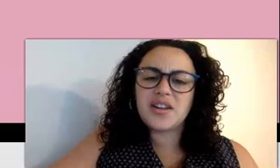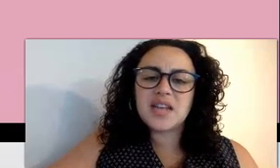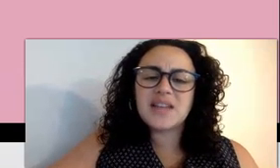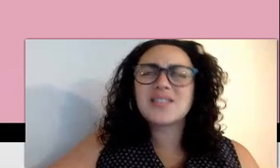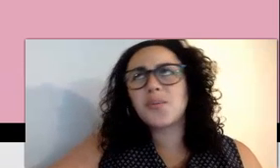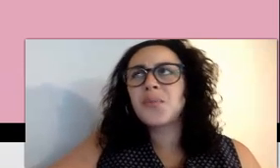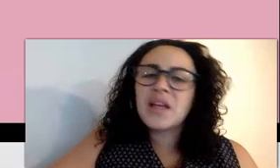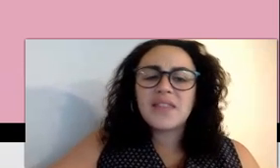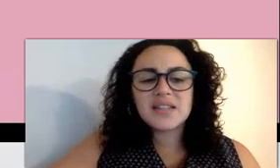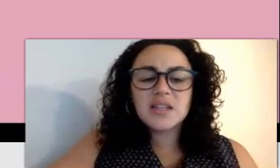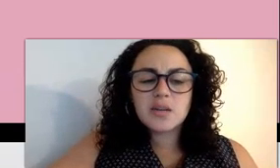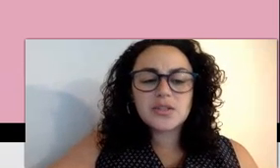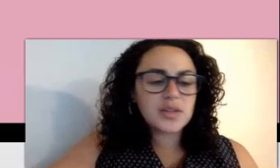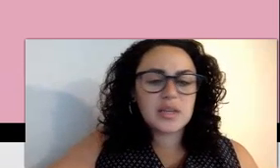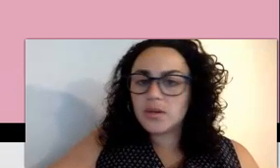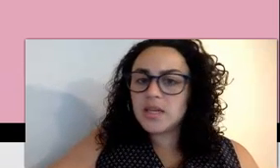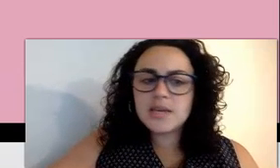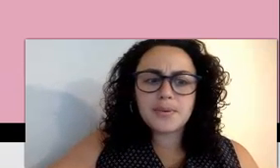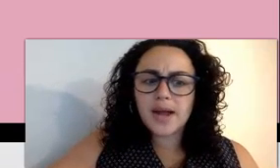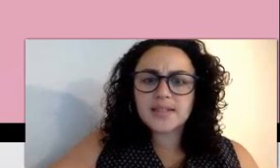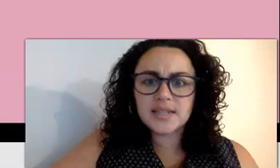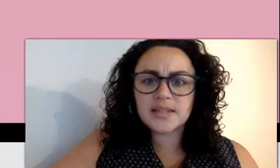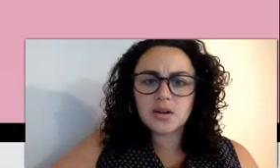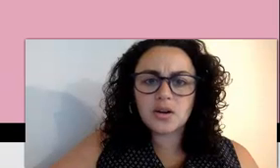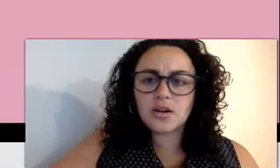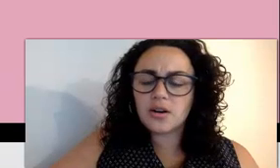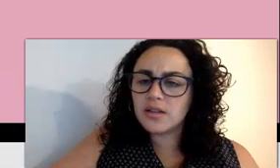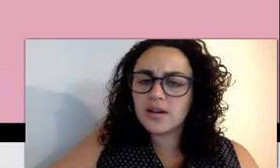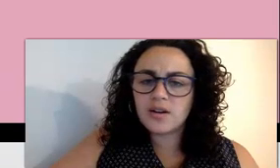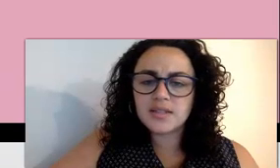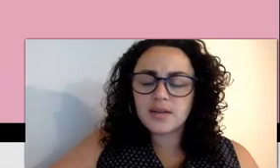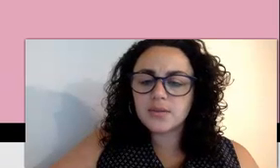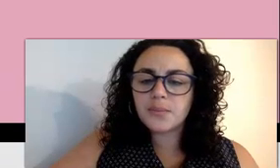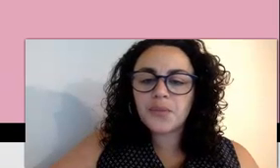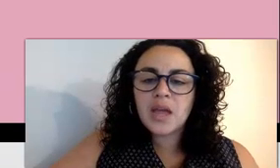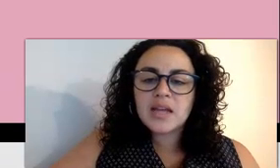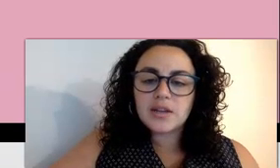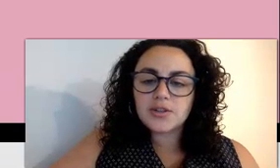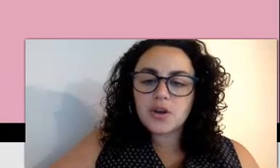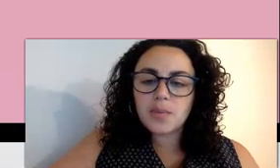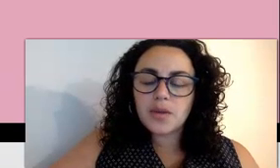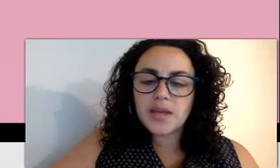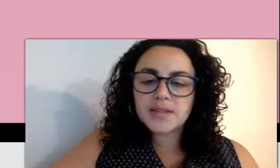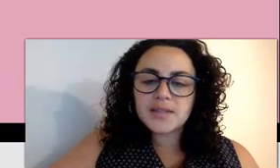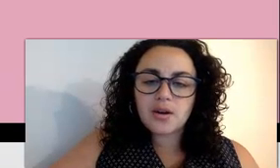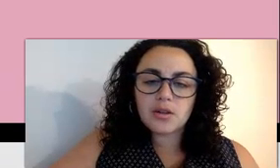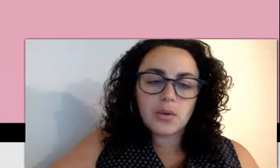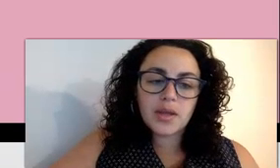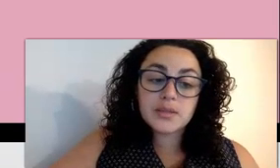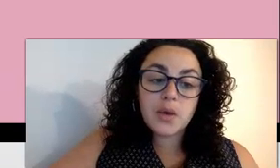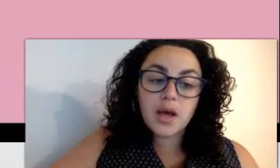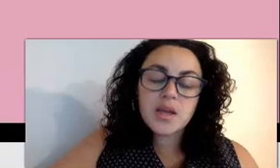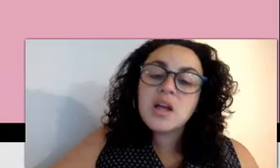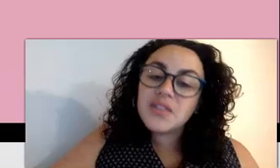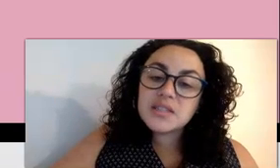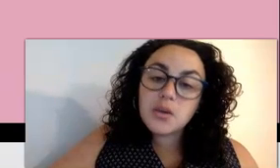we're learning today. So that's a little bit tricky. We'll keep practicing this hard letter and sound. Here's our uppercase and our